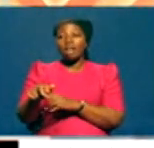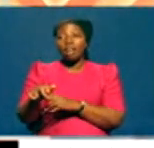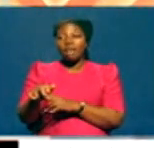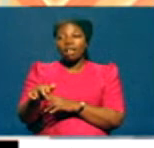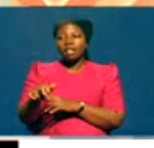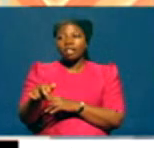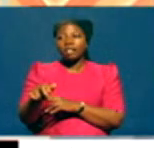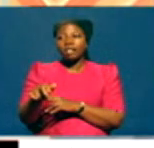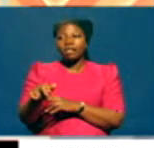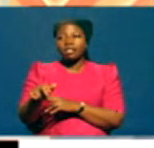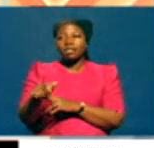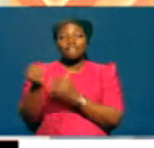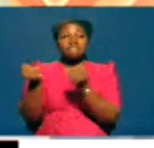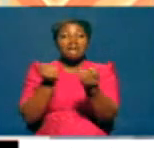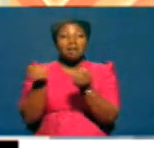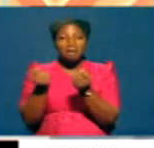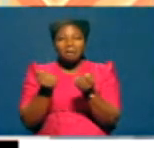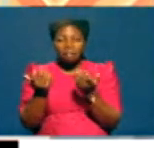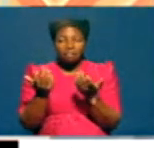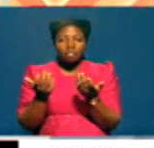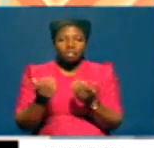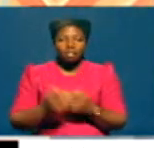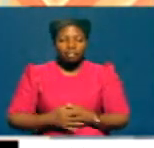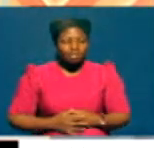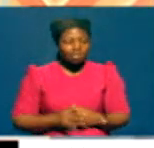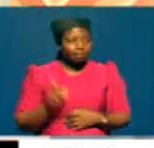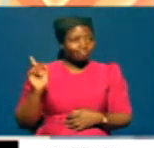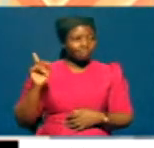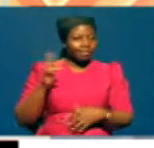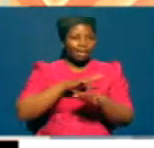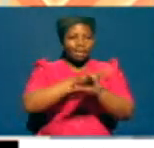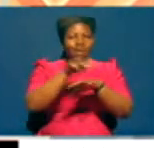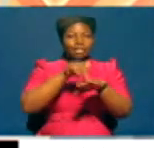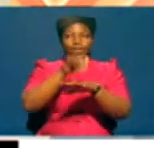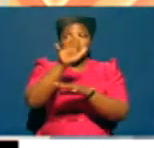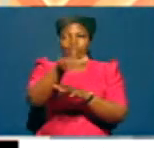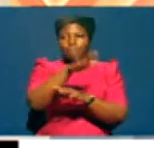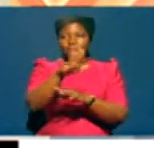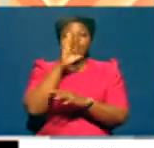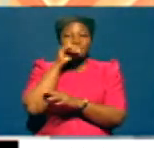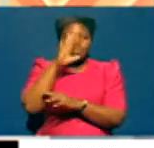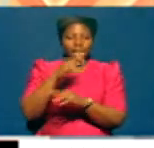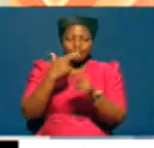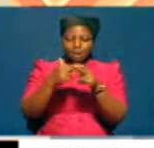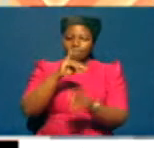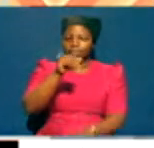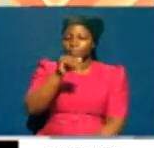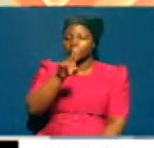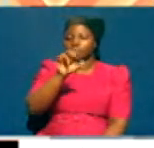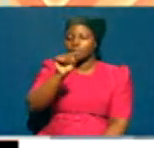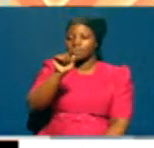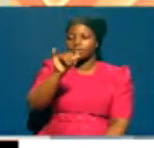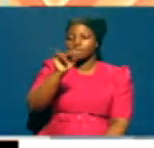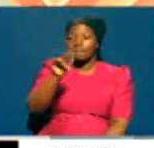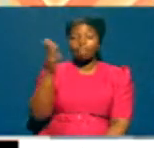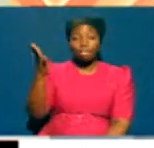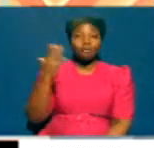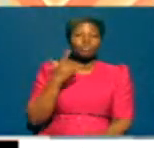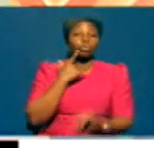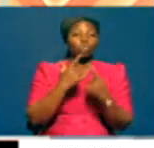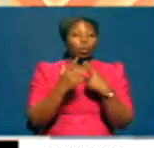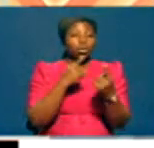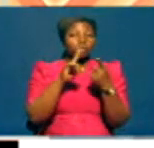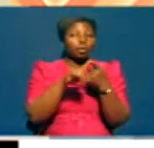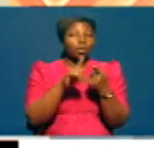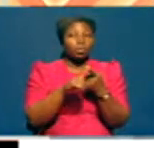gali, ilia... As the National Assembly Speaker Justin Muturi, of course, there addressing